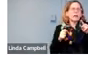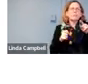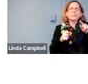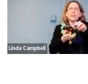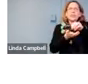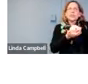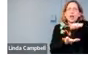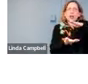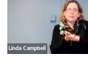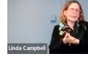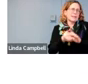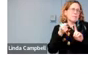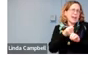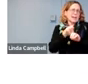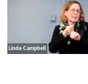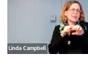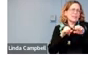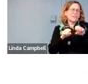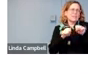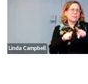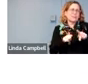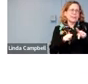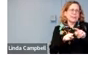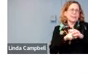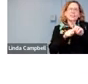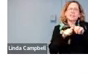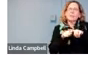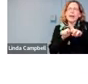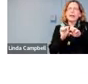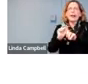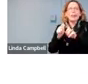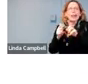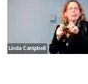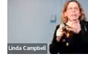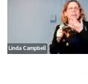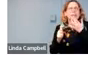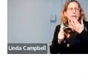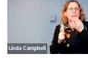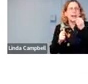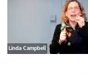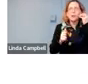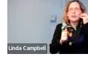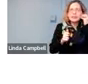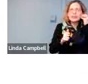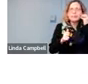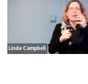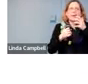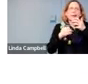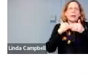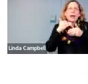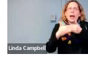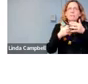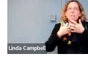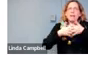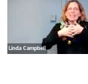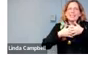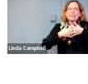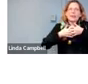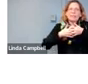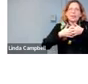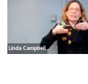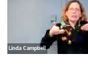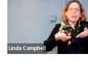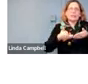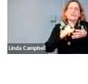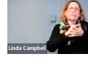And these are different documented impacts of what invasive species have done. Depends on their ecosystem,